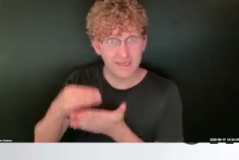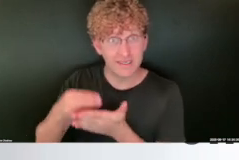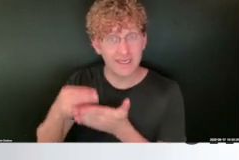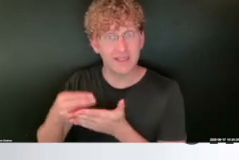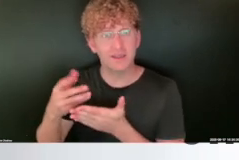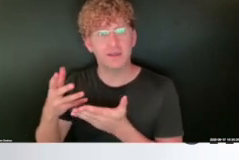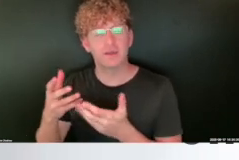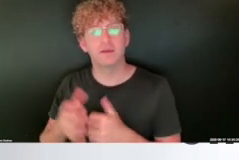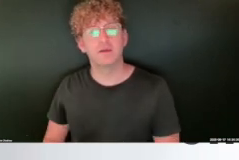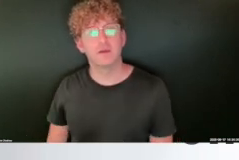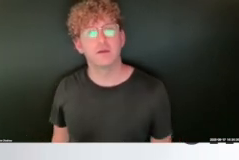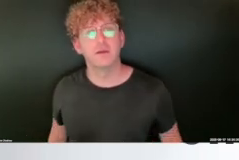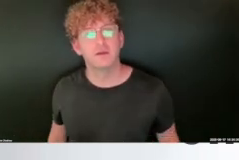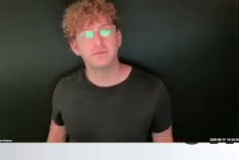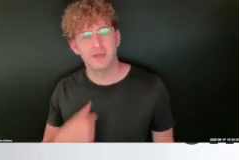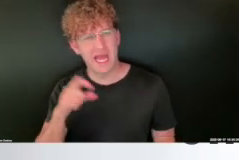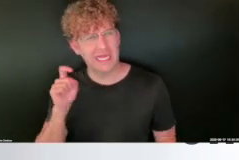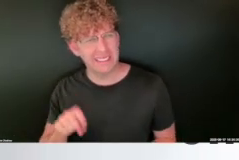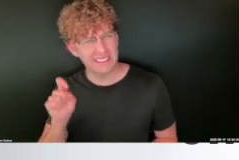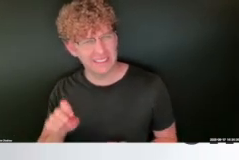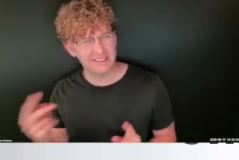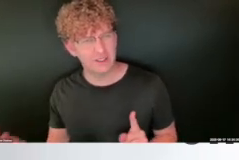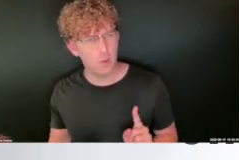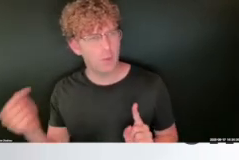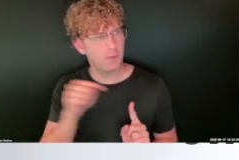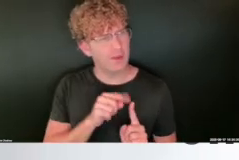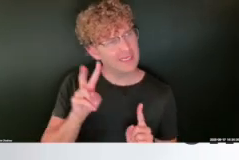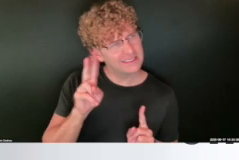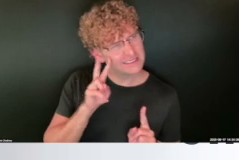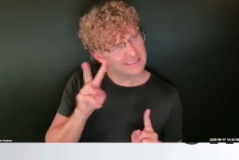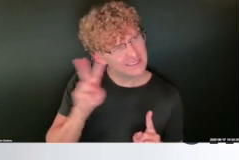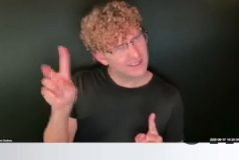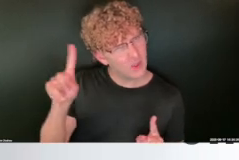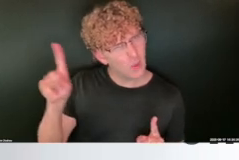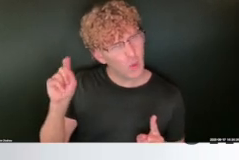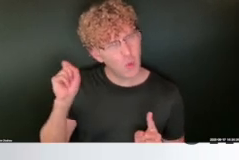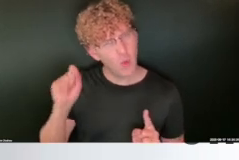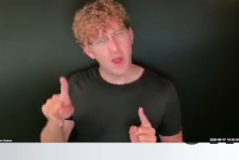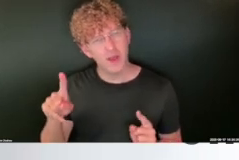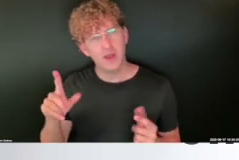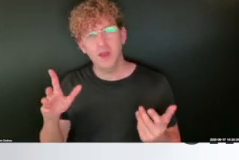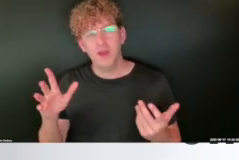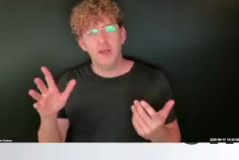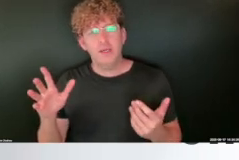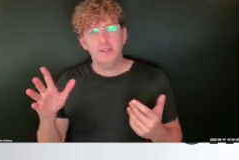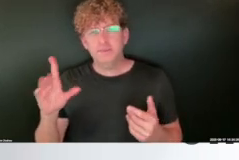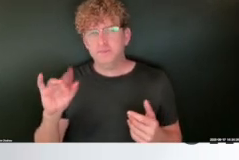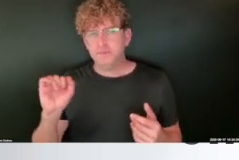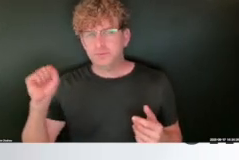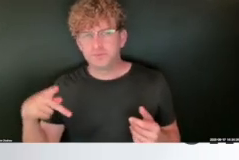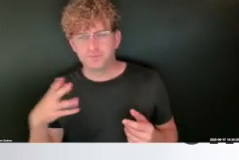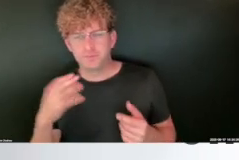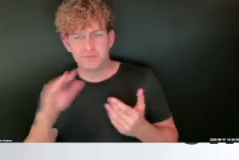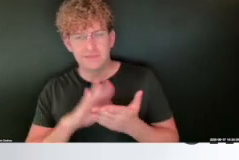I need to go back to see. So your question, just the callback, is related to DCAP and Clean Cars for All and